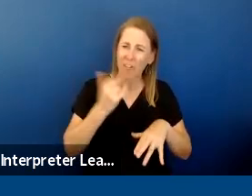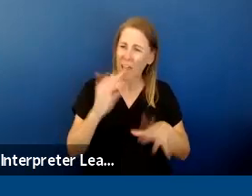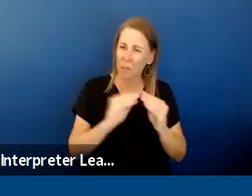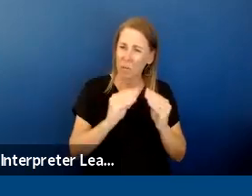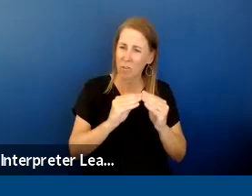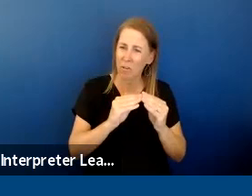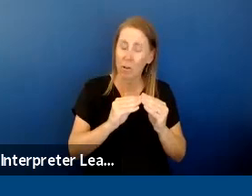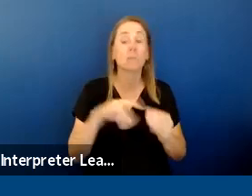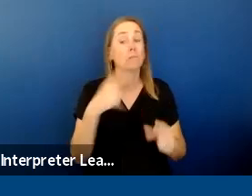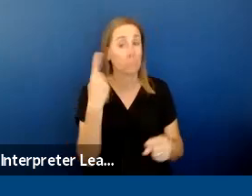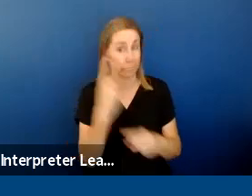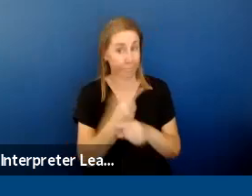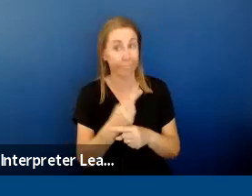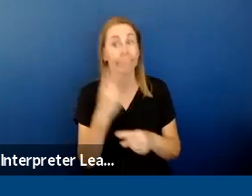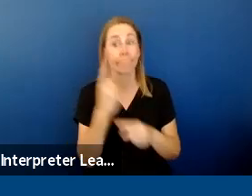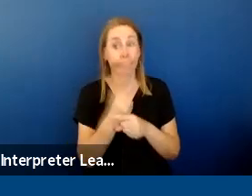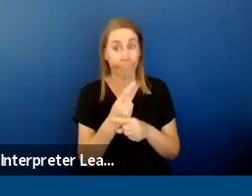Thanks so much.